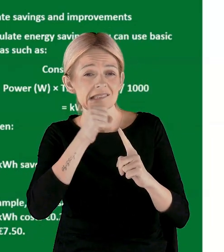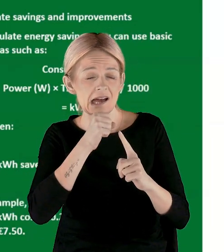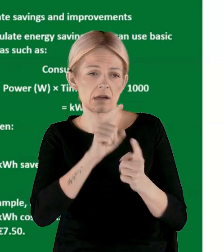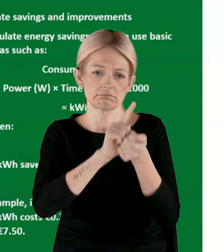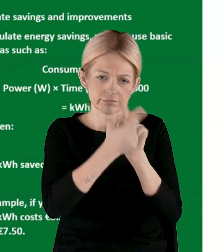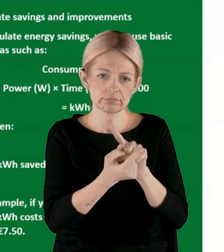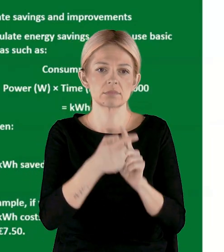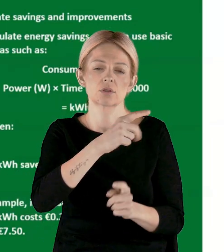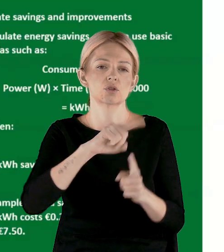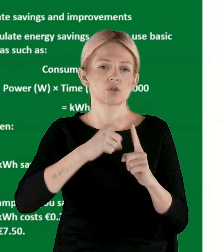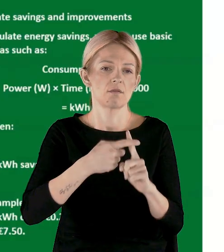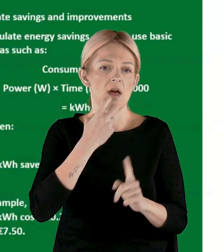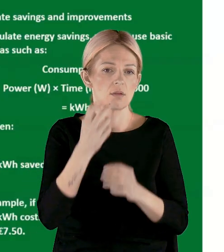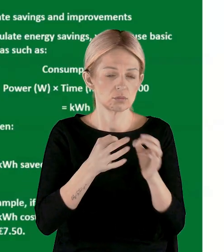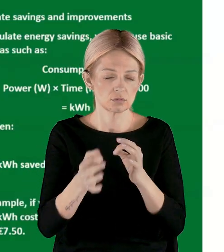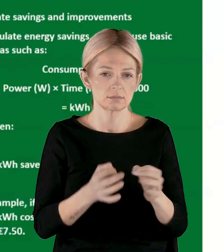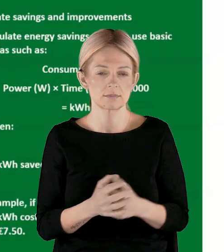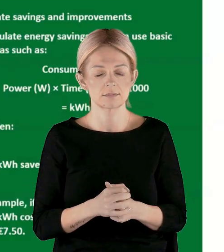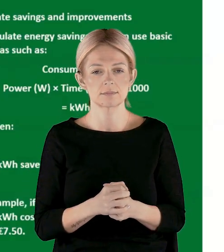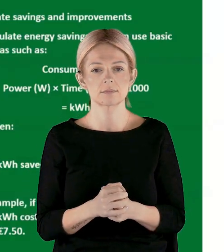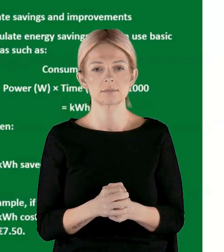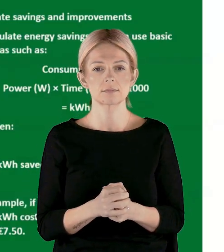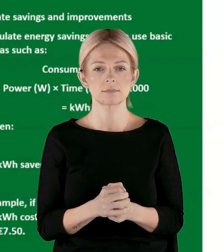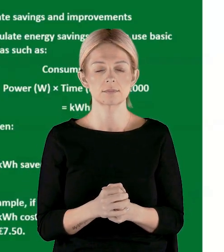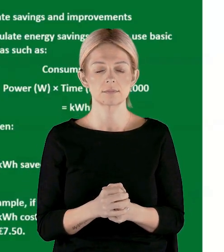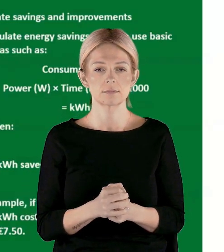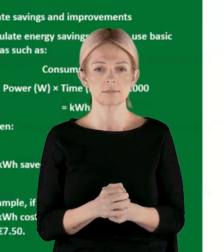save energy and how to improve